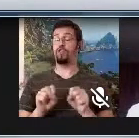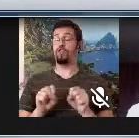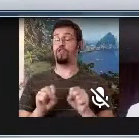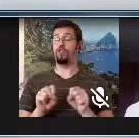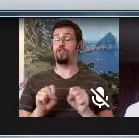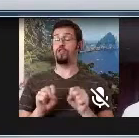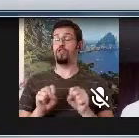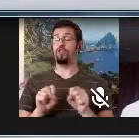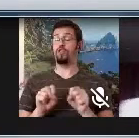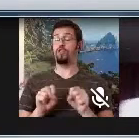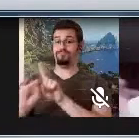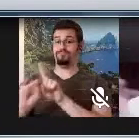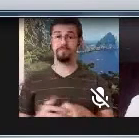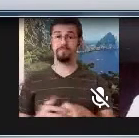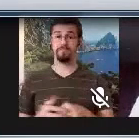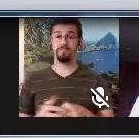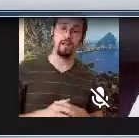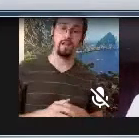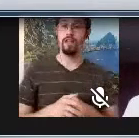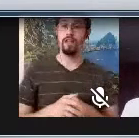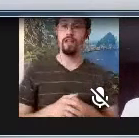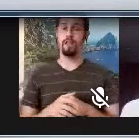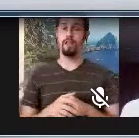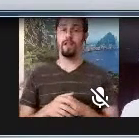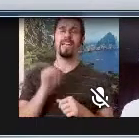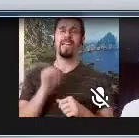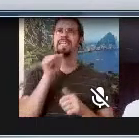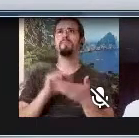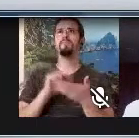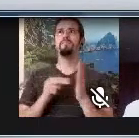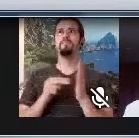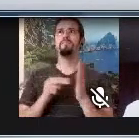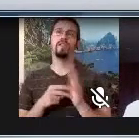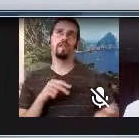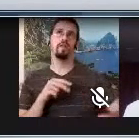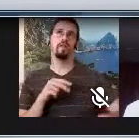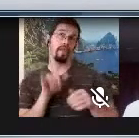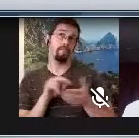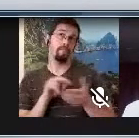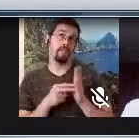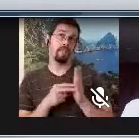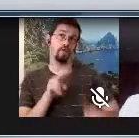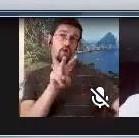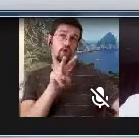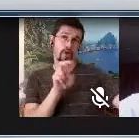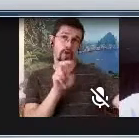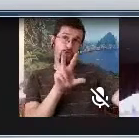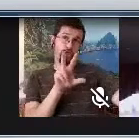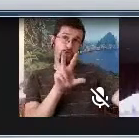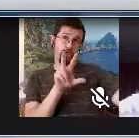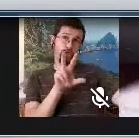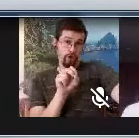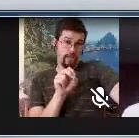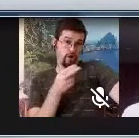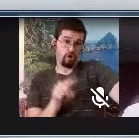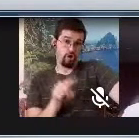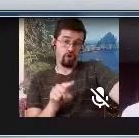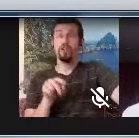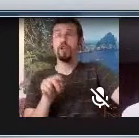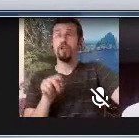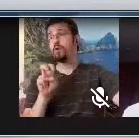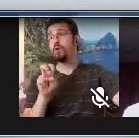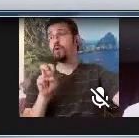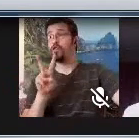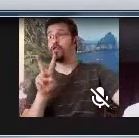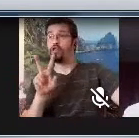Does it mean 230 hertz or like 239 hertz? There is a wide range of interpretation that's available